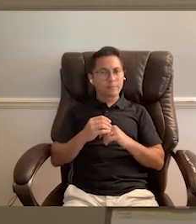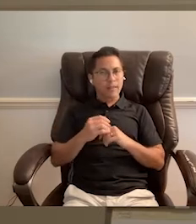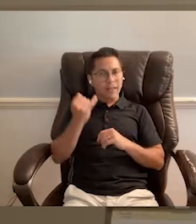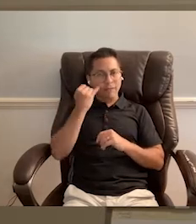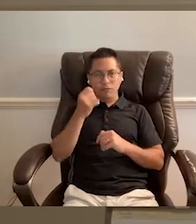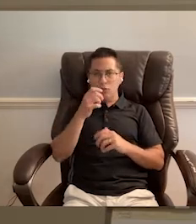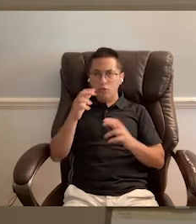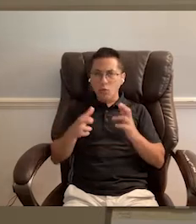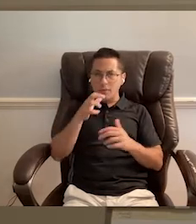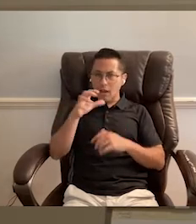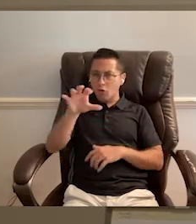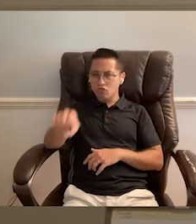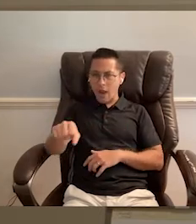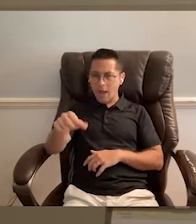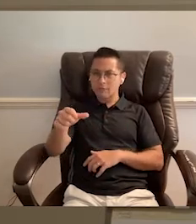success rate.